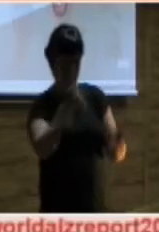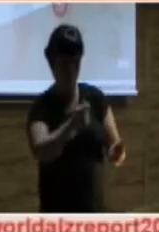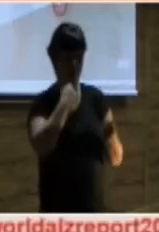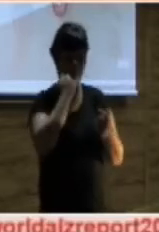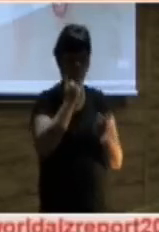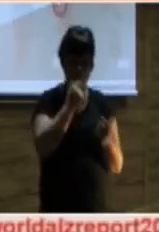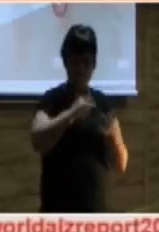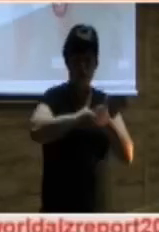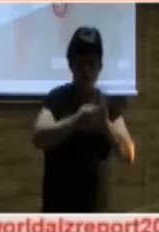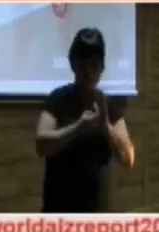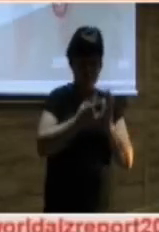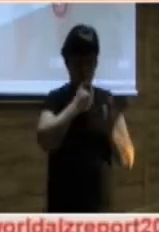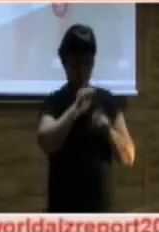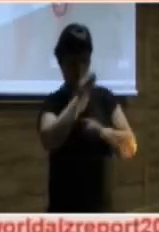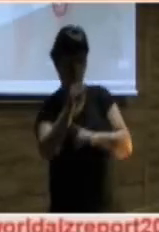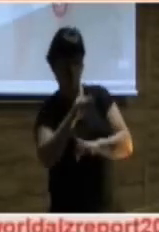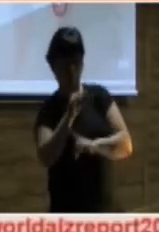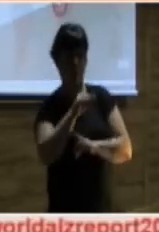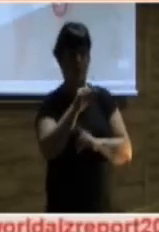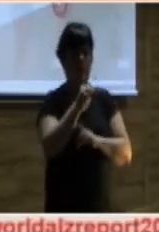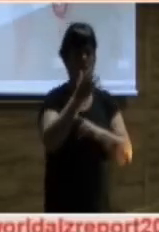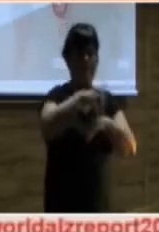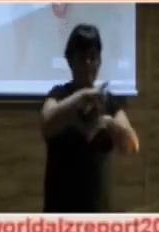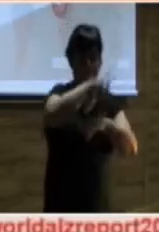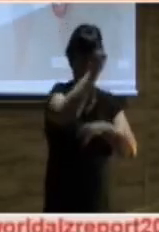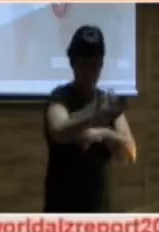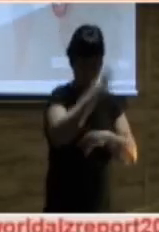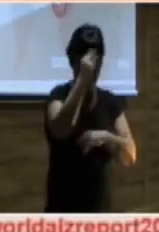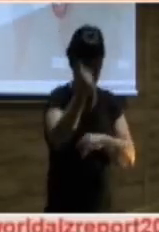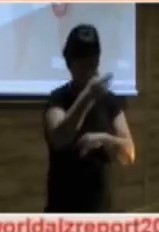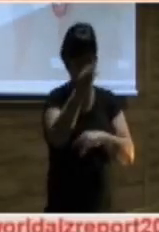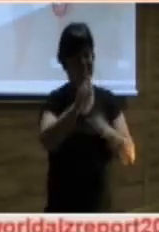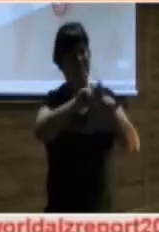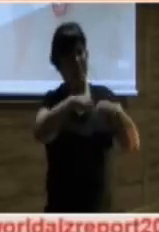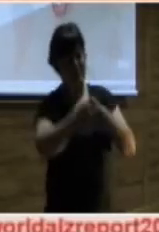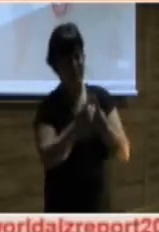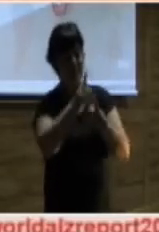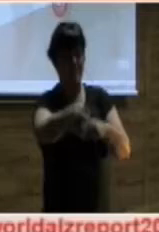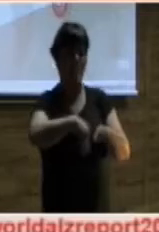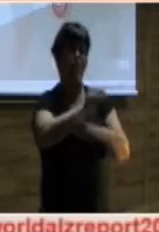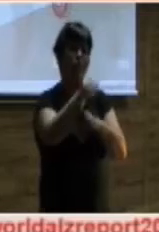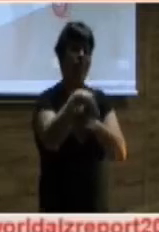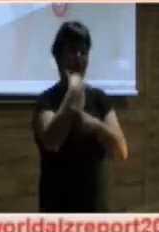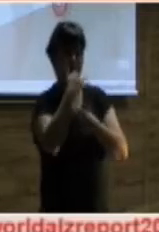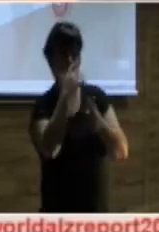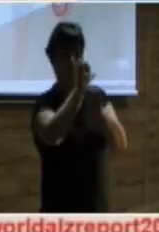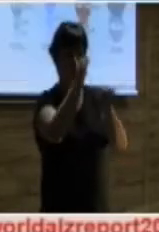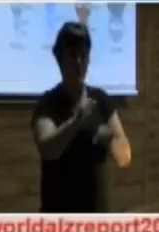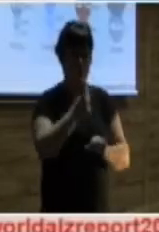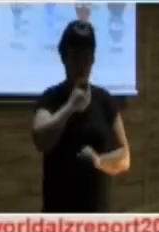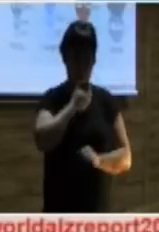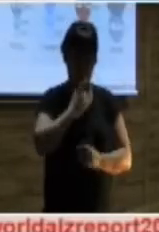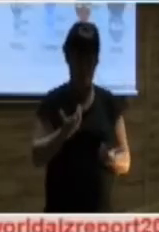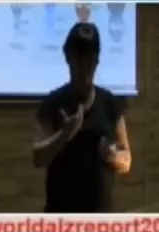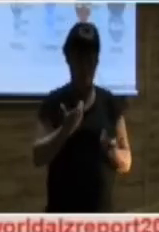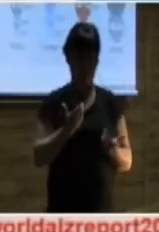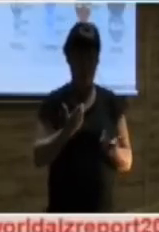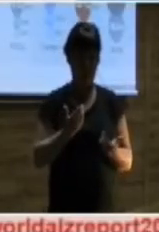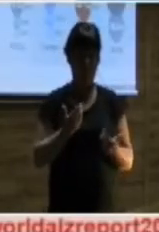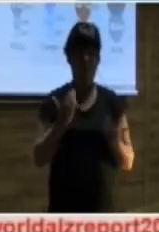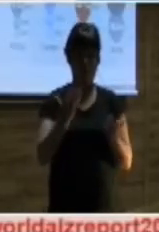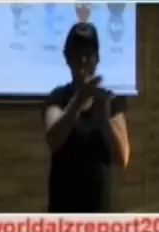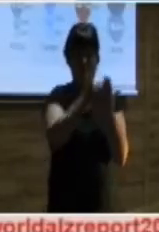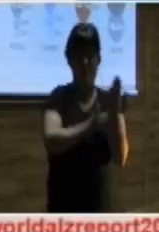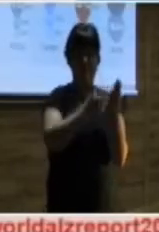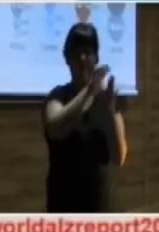and this year's report will hopefully prove that, the cost will be even more to governments around the world. So let's look